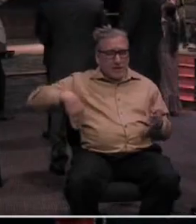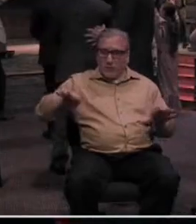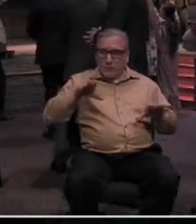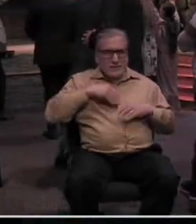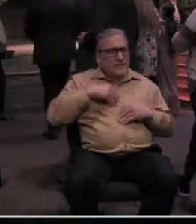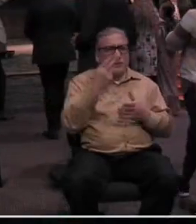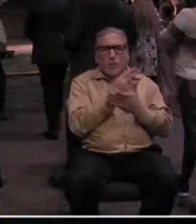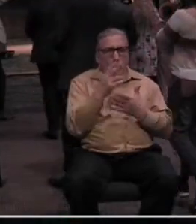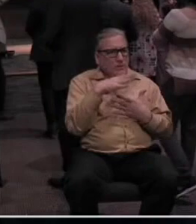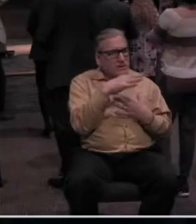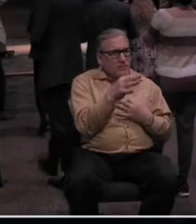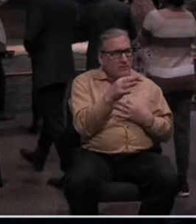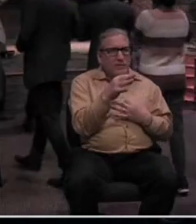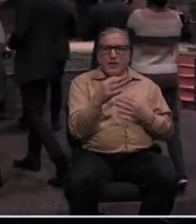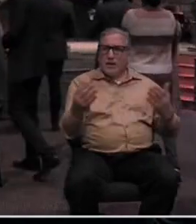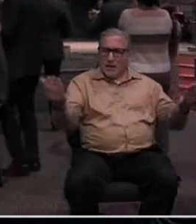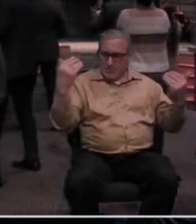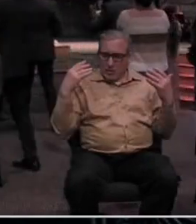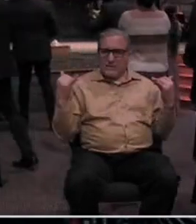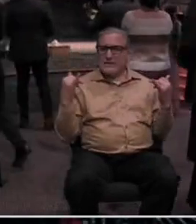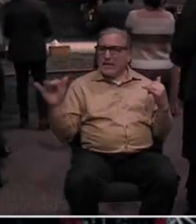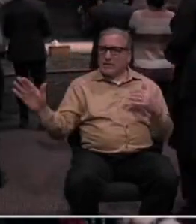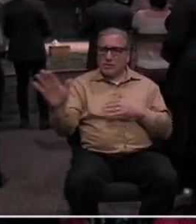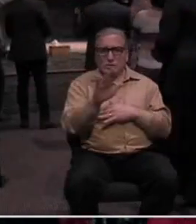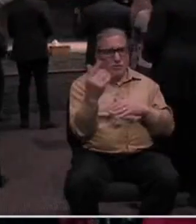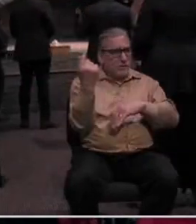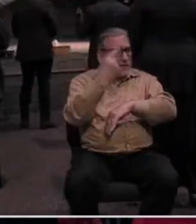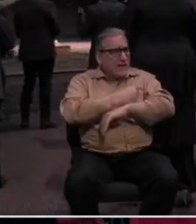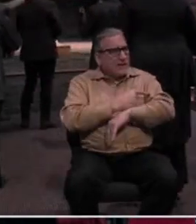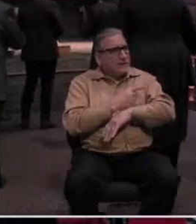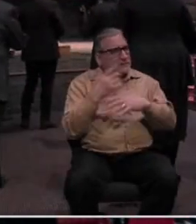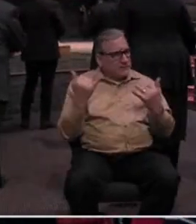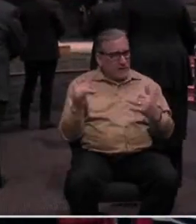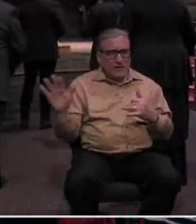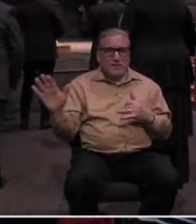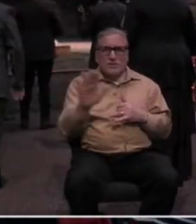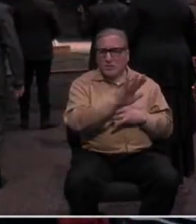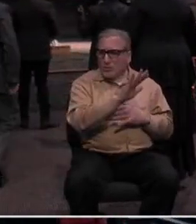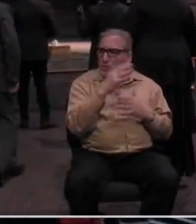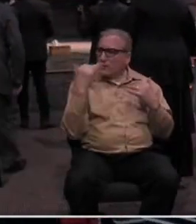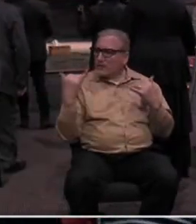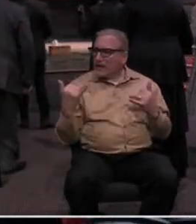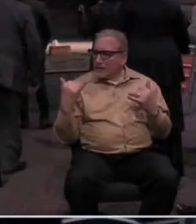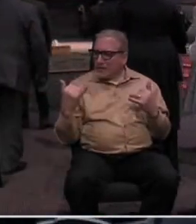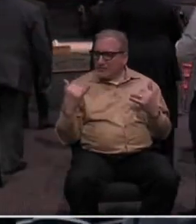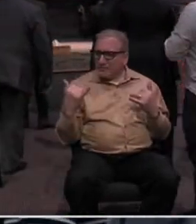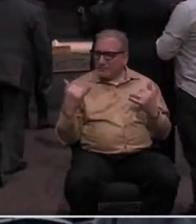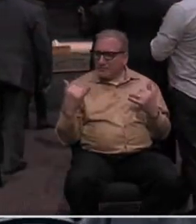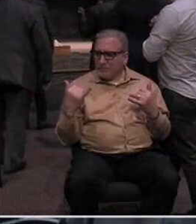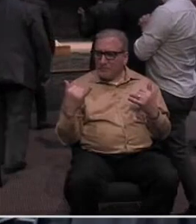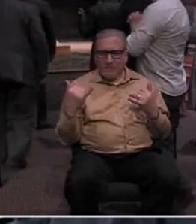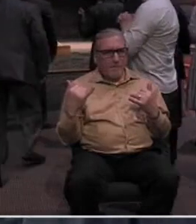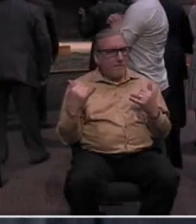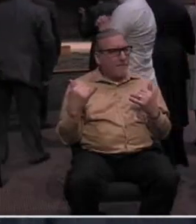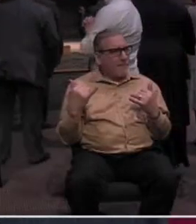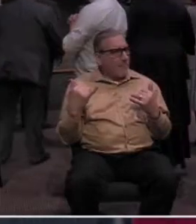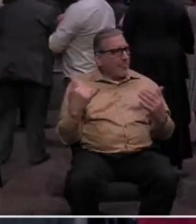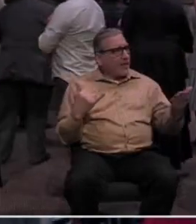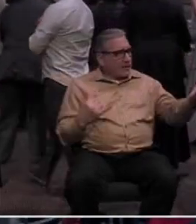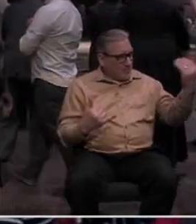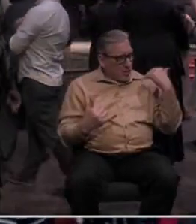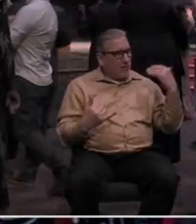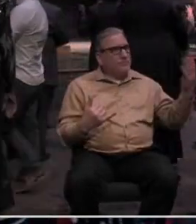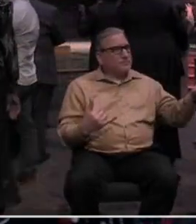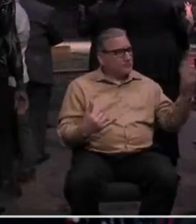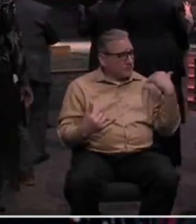of the Holy Spirit, come on, today is your day. Today is your day. Come on, my brother here with the gap. With the gap. Come on, I want you to come all the way. Make your way all the way